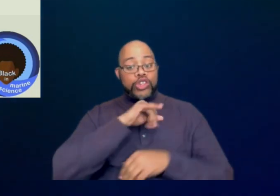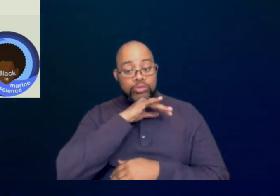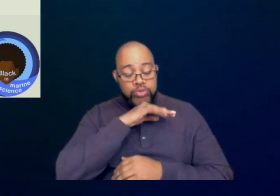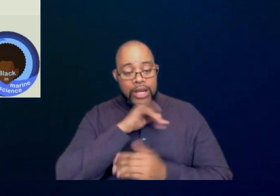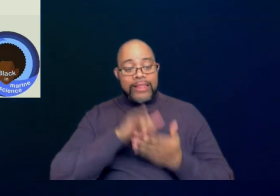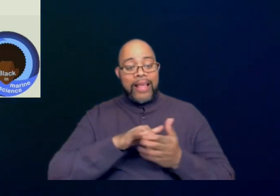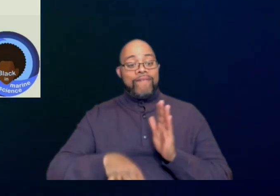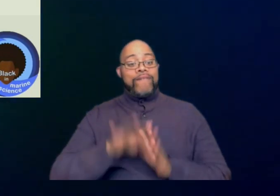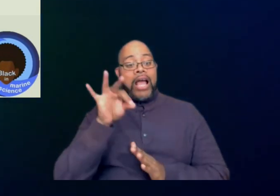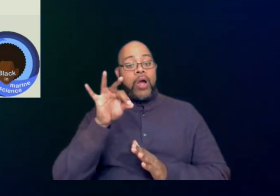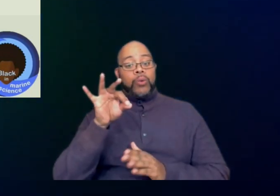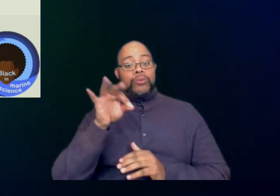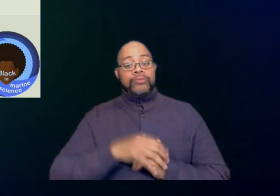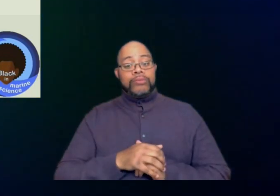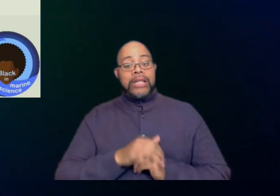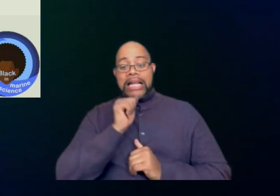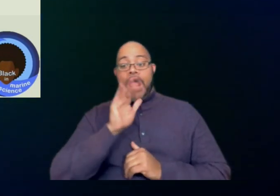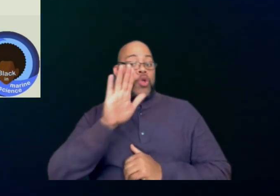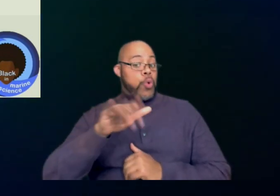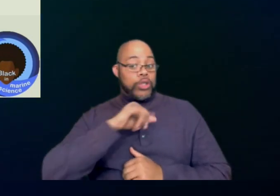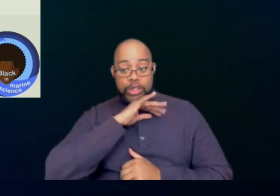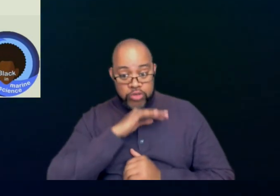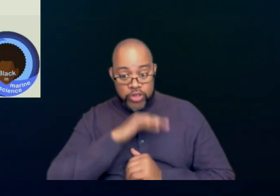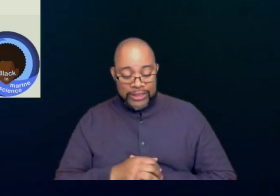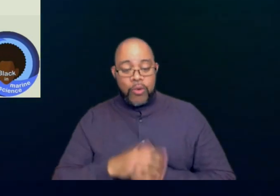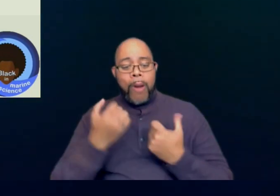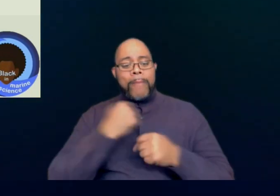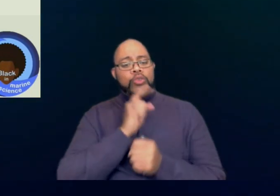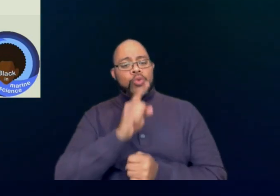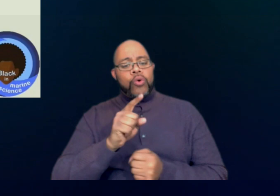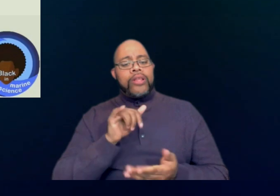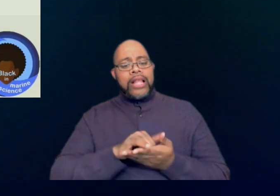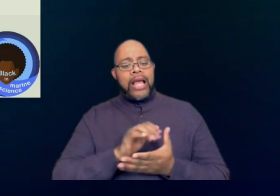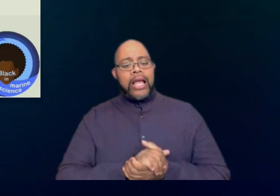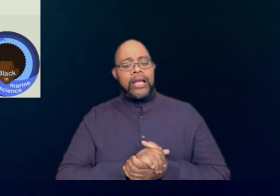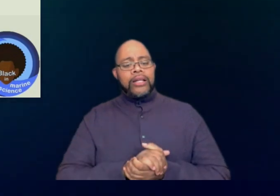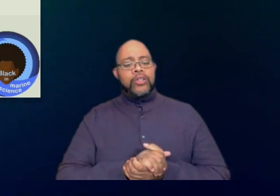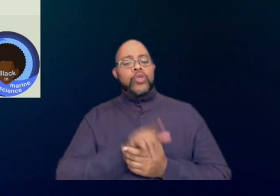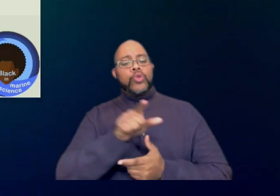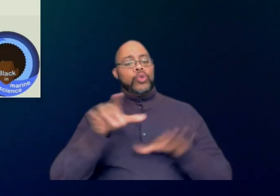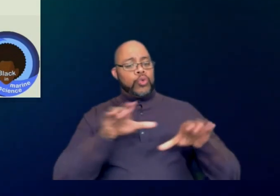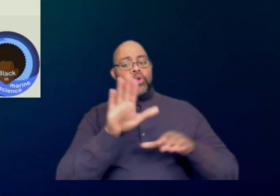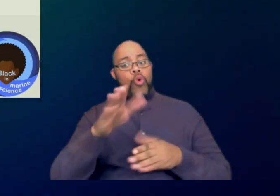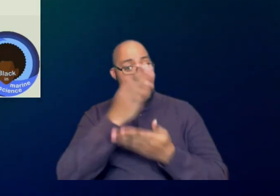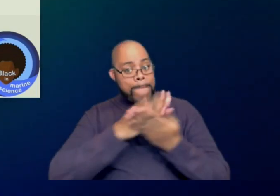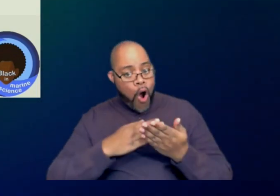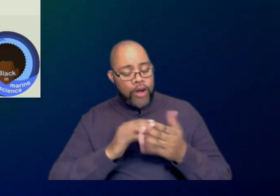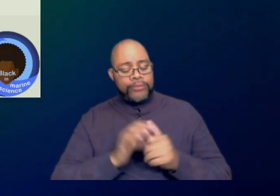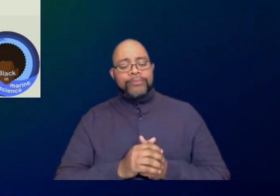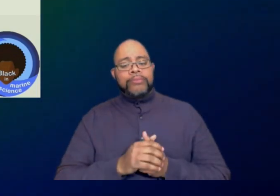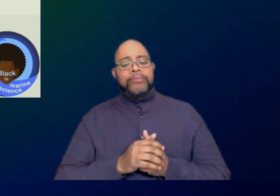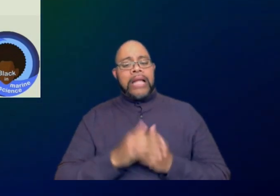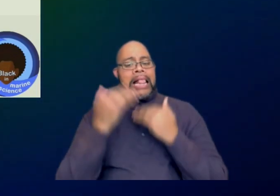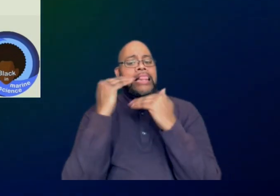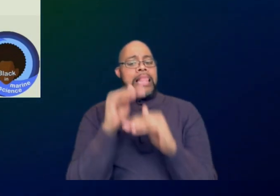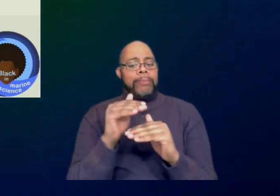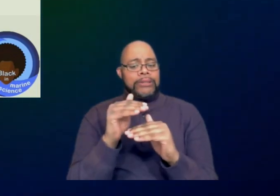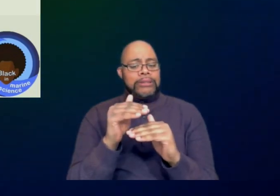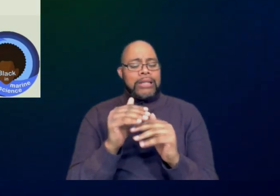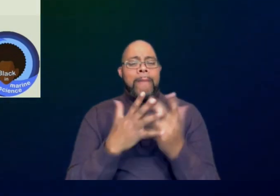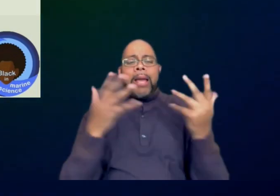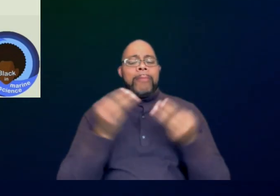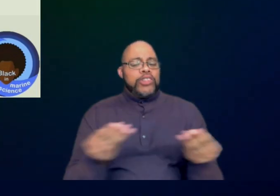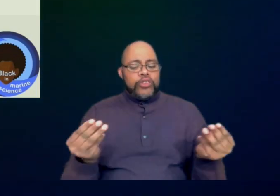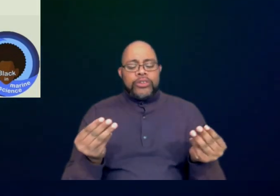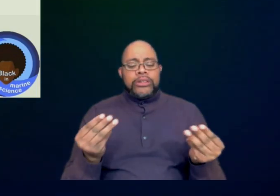ocean debris that's found is not your debris. You want to make sure that you are doing your part to limit